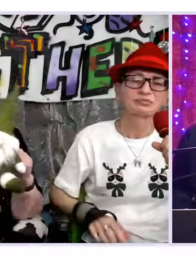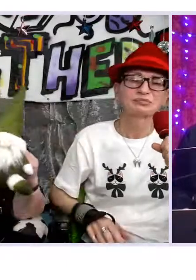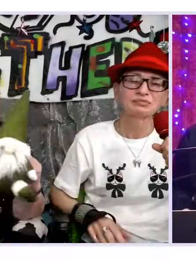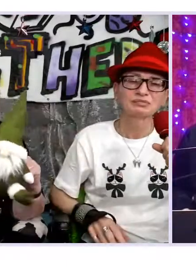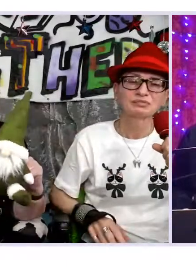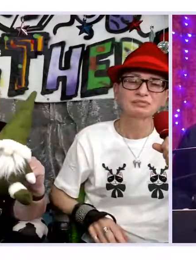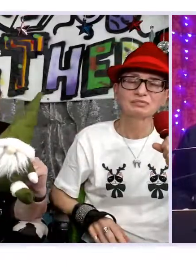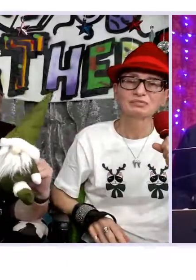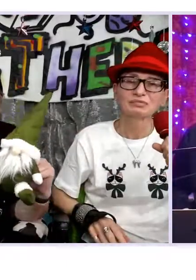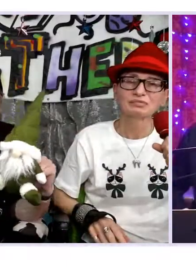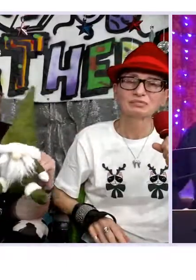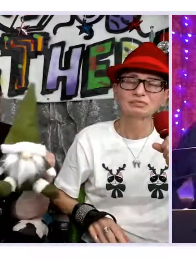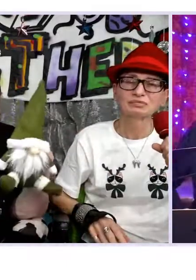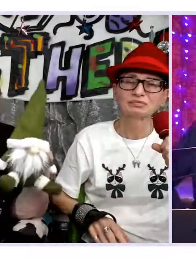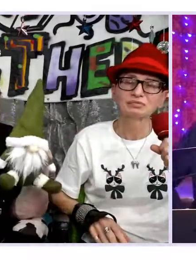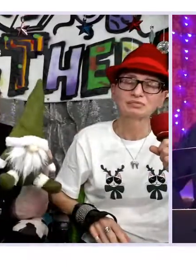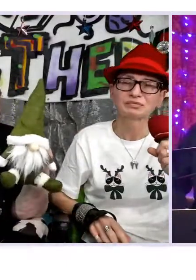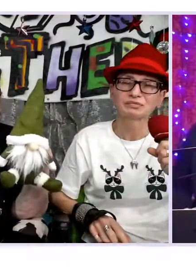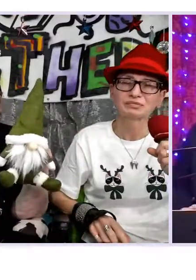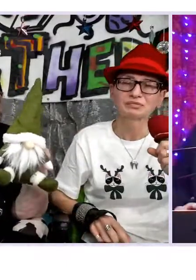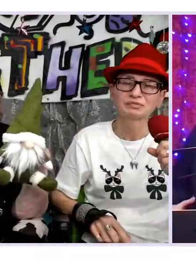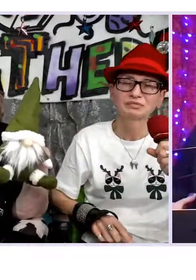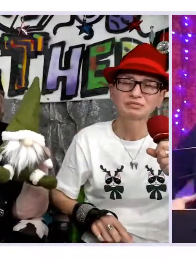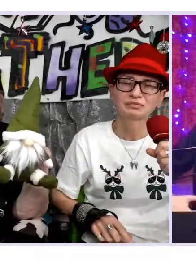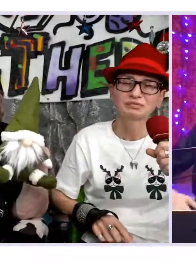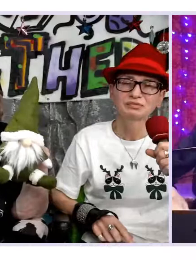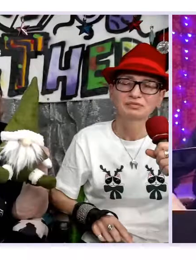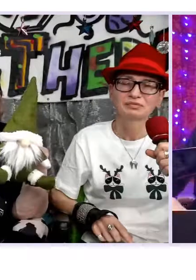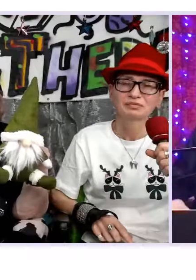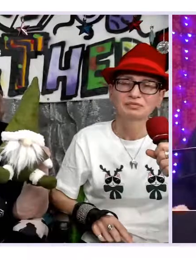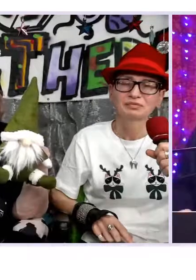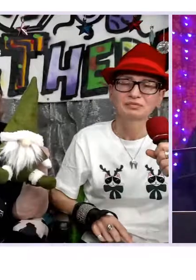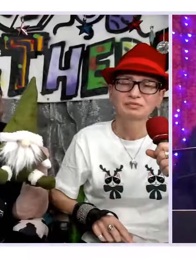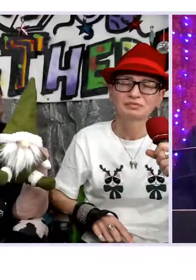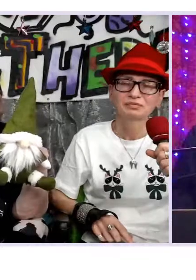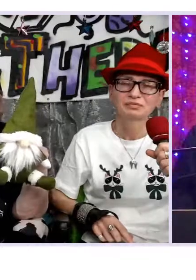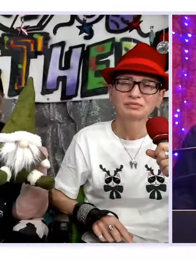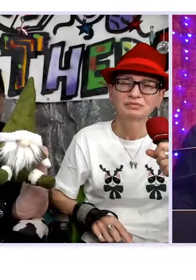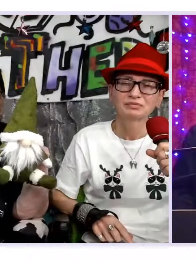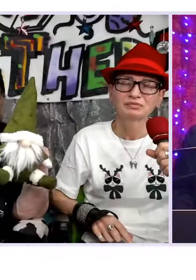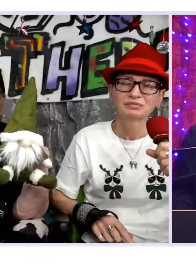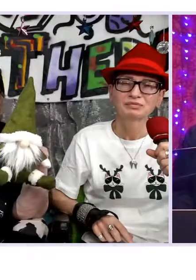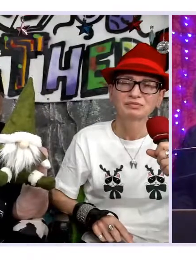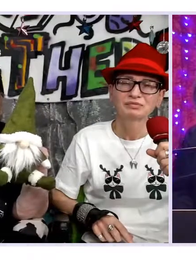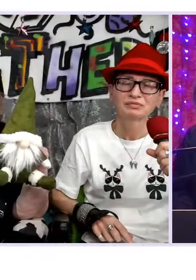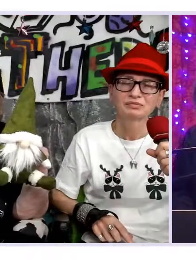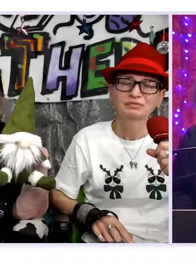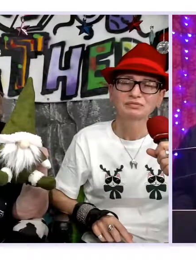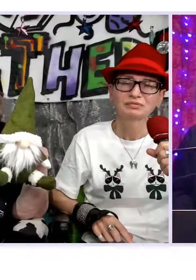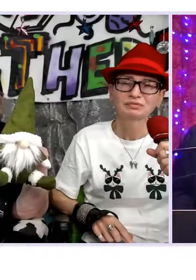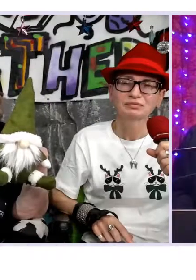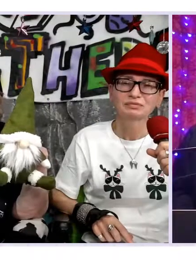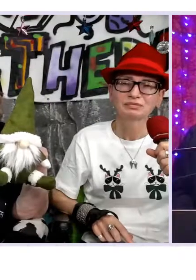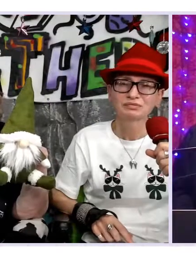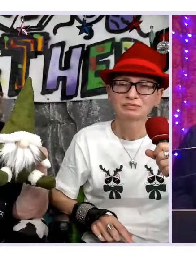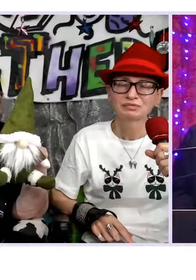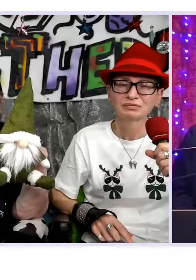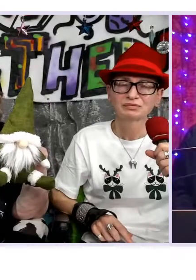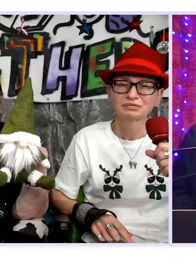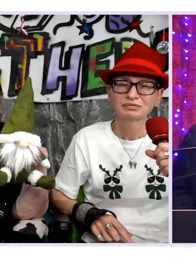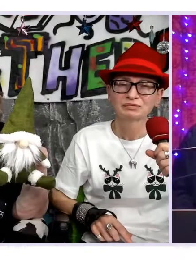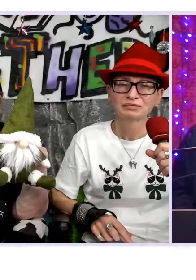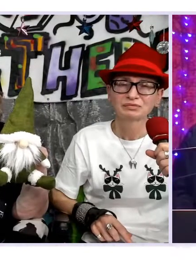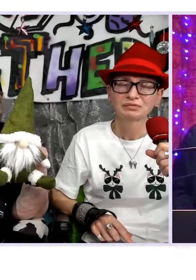will move to the race. Josh and I had already said, so we don't know which one is which, but we'd said today we would choose the competitor that is on